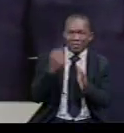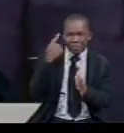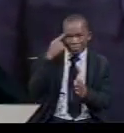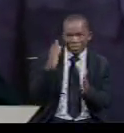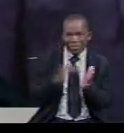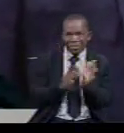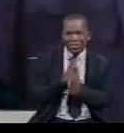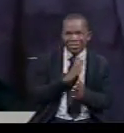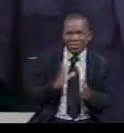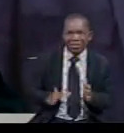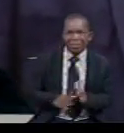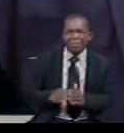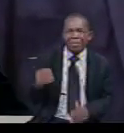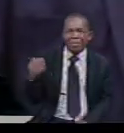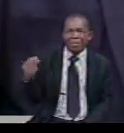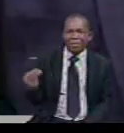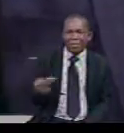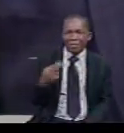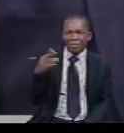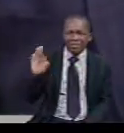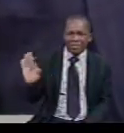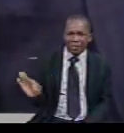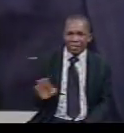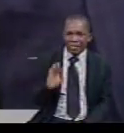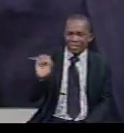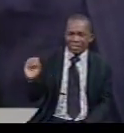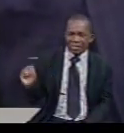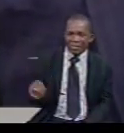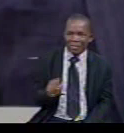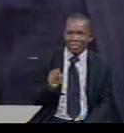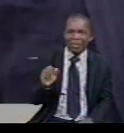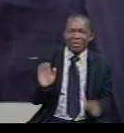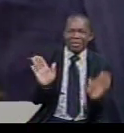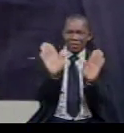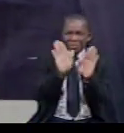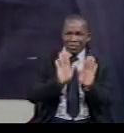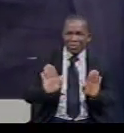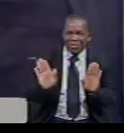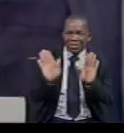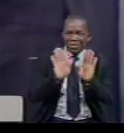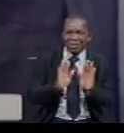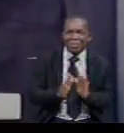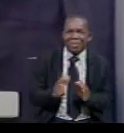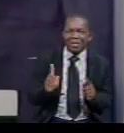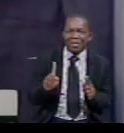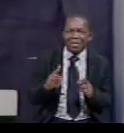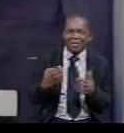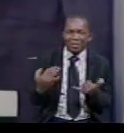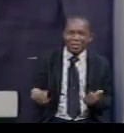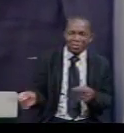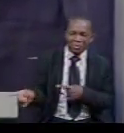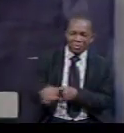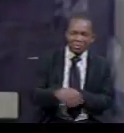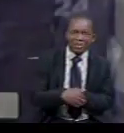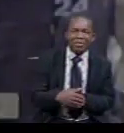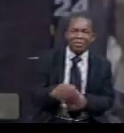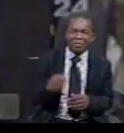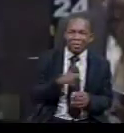Thursday, Friday, Saturday, Sunday, and today, Monday, the Lord has been